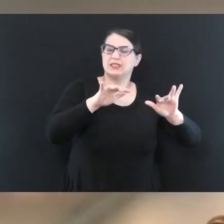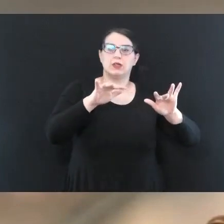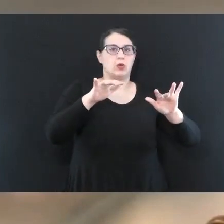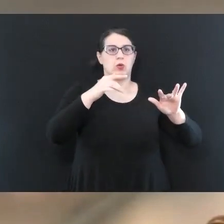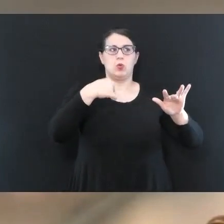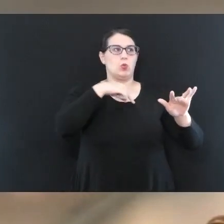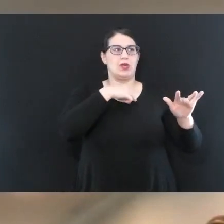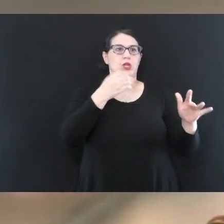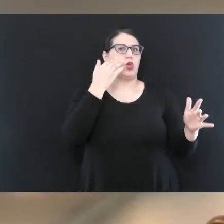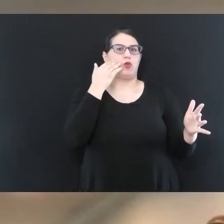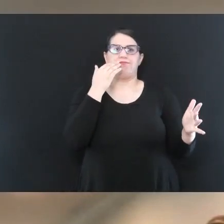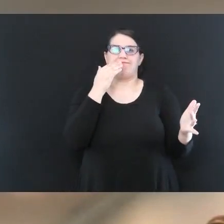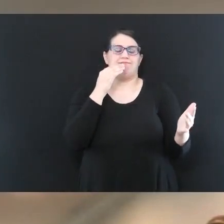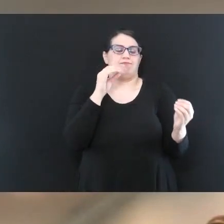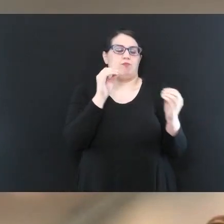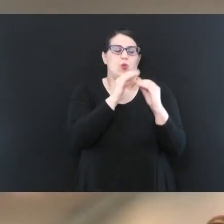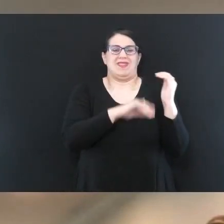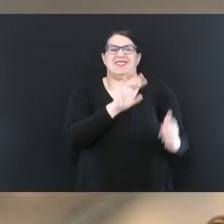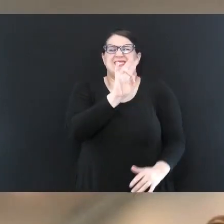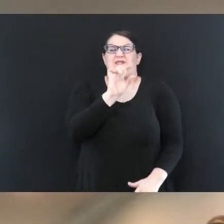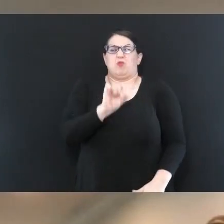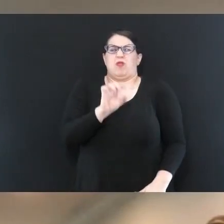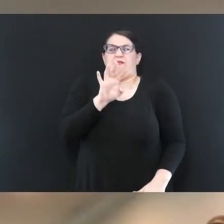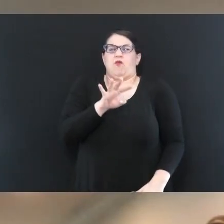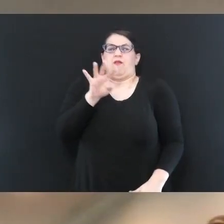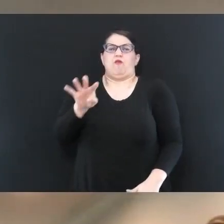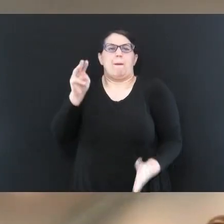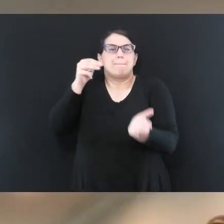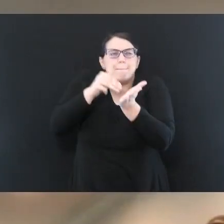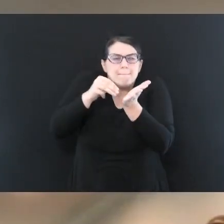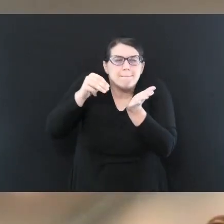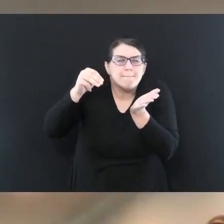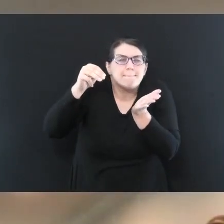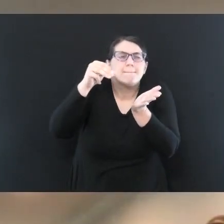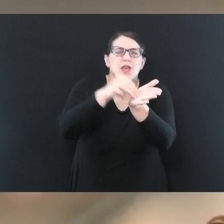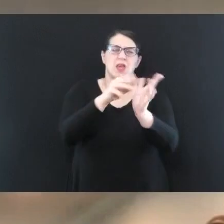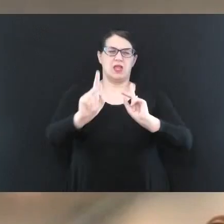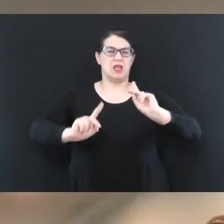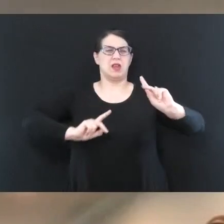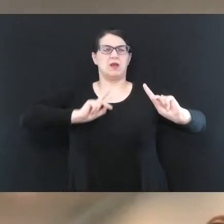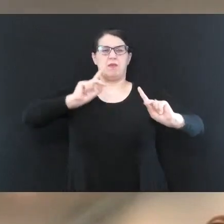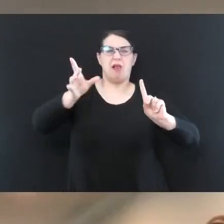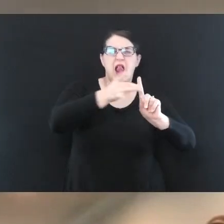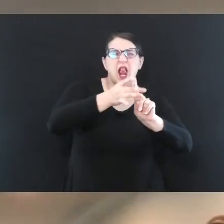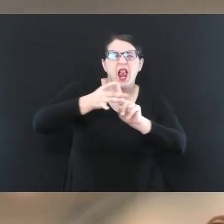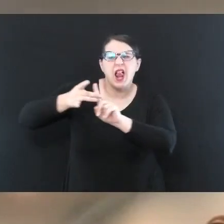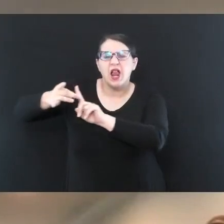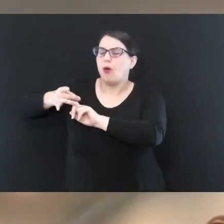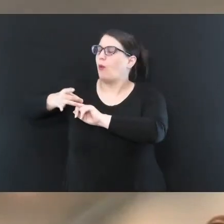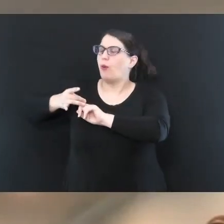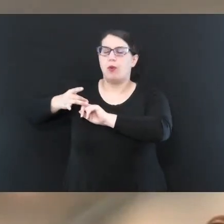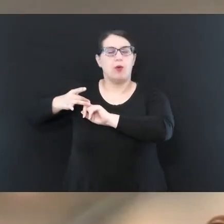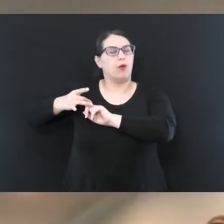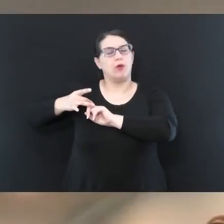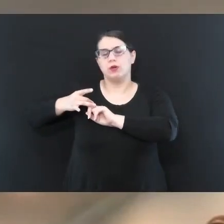over 7.44 million in our country as well. But it really does tell us how important it is for us, even